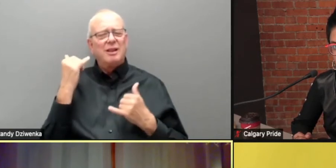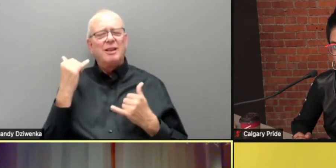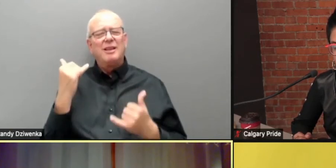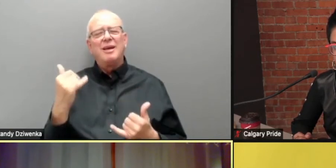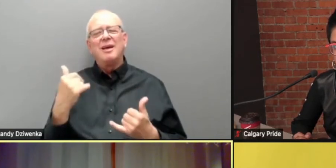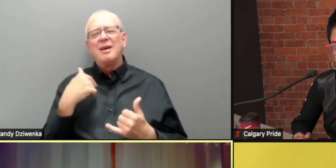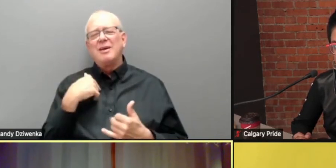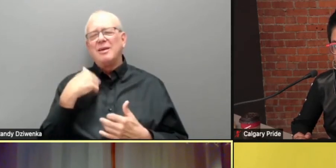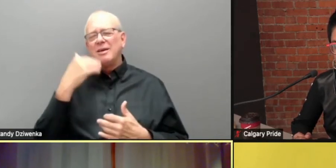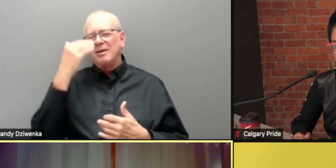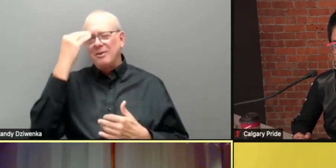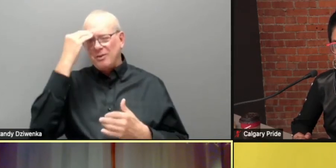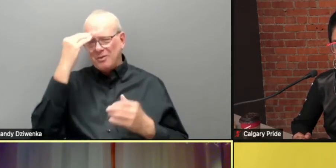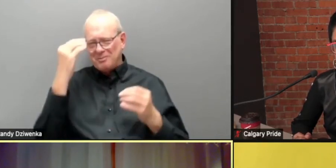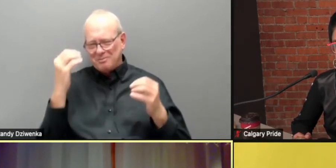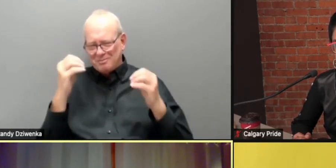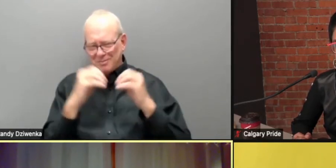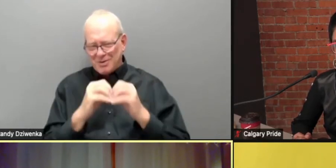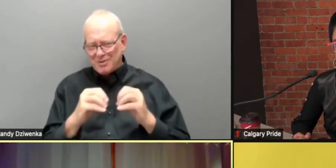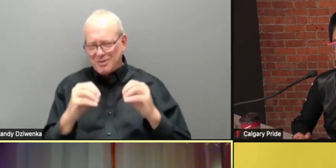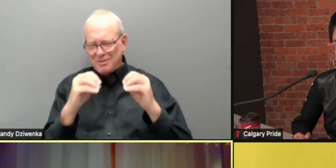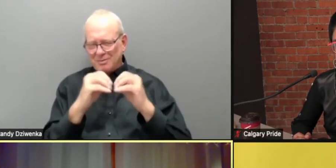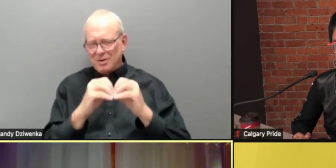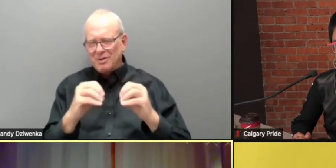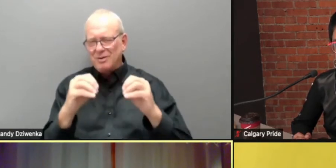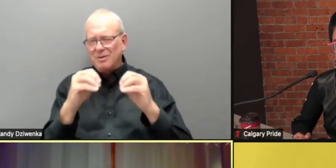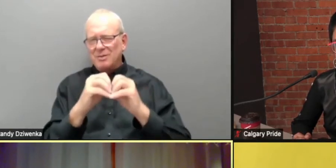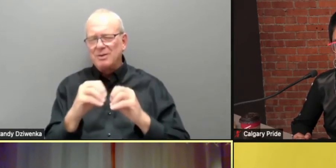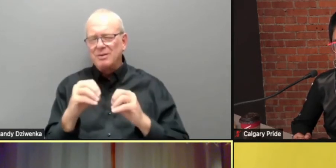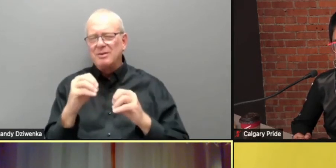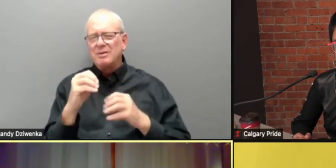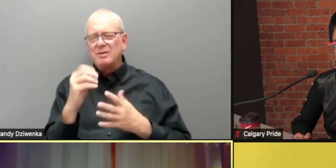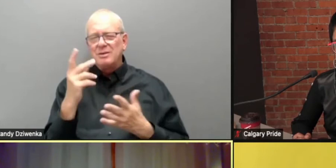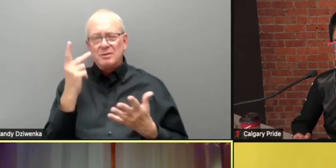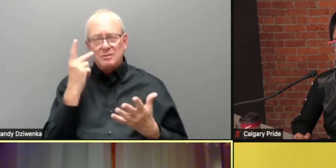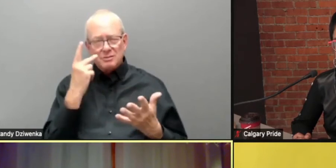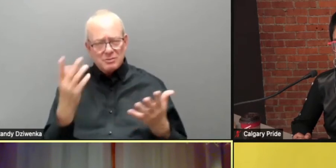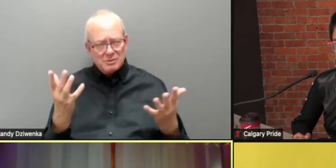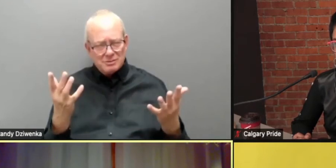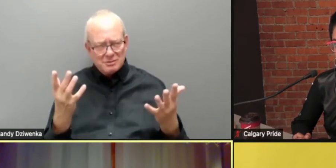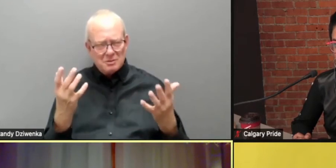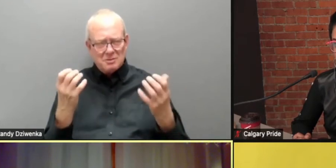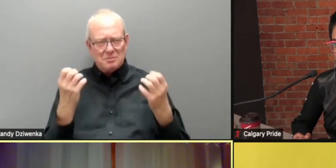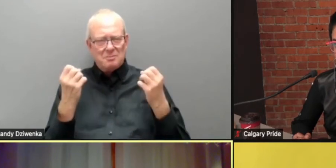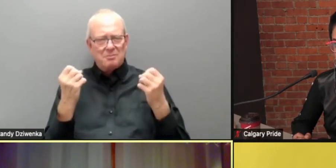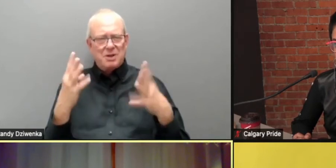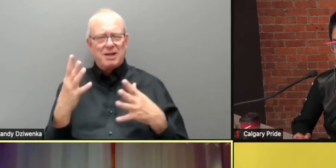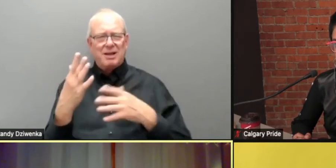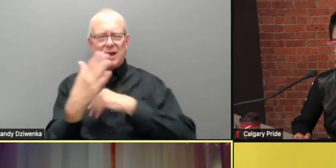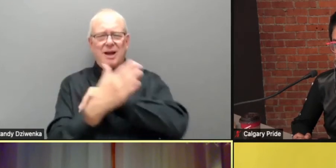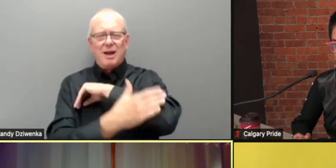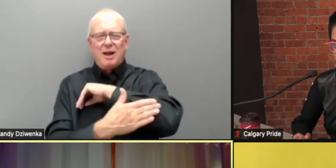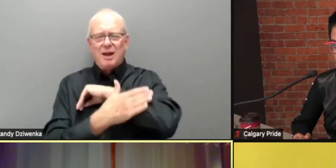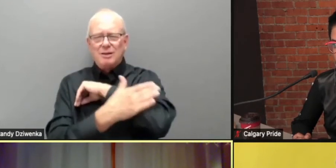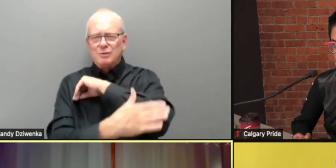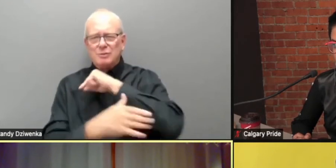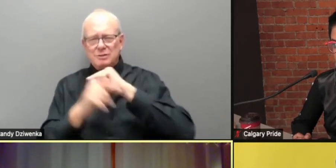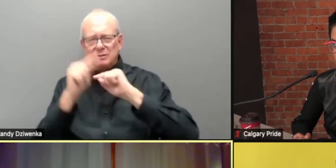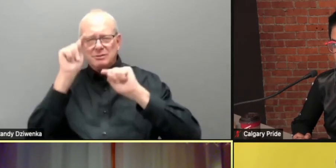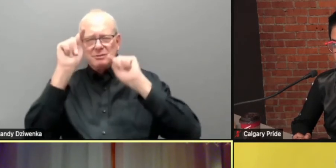coming about not only in North America, but in other parts of the world. You can look at India as an